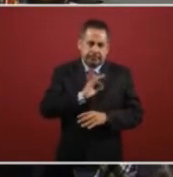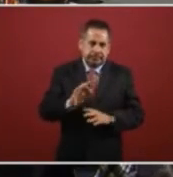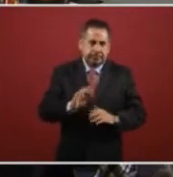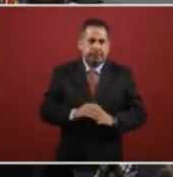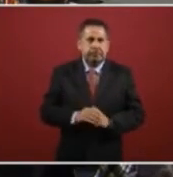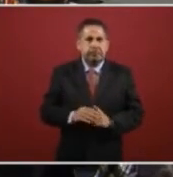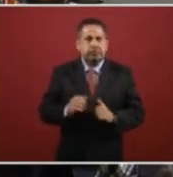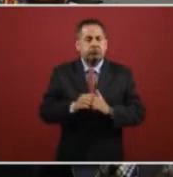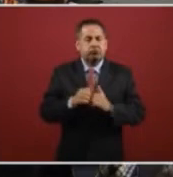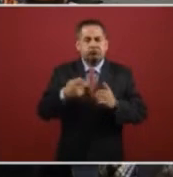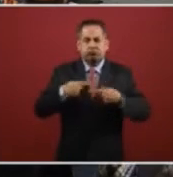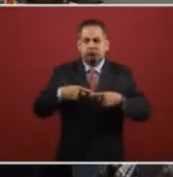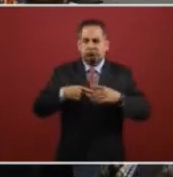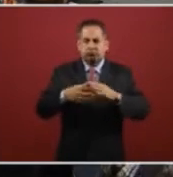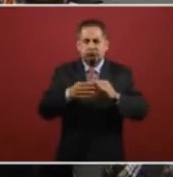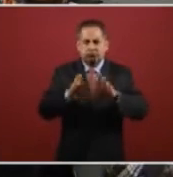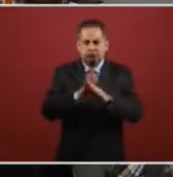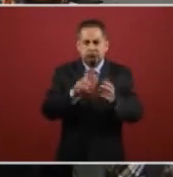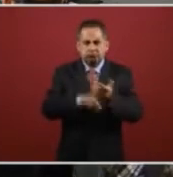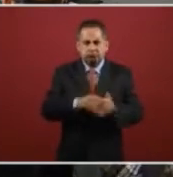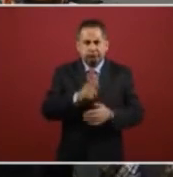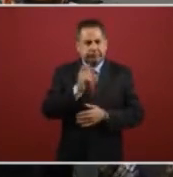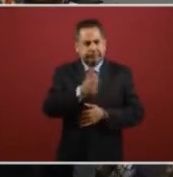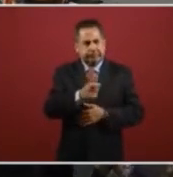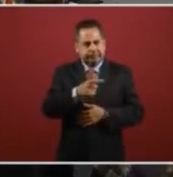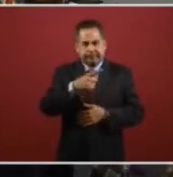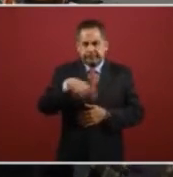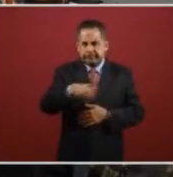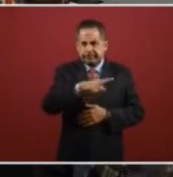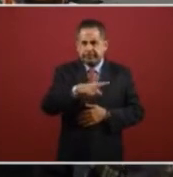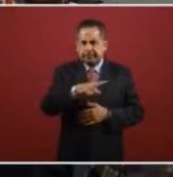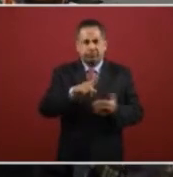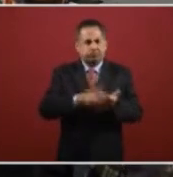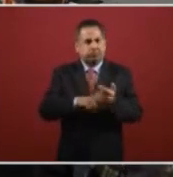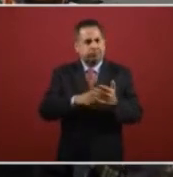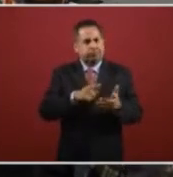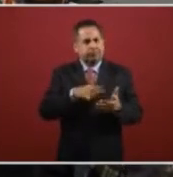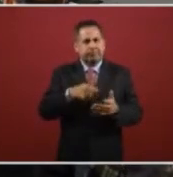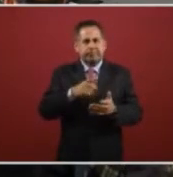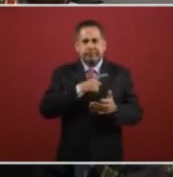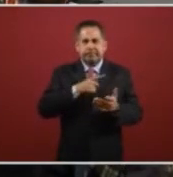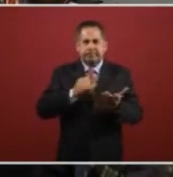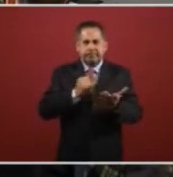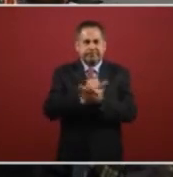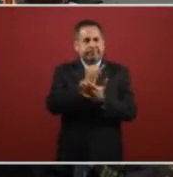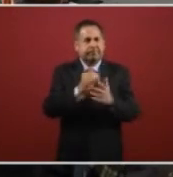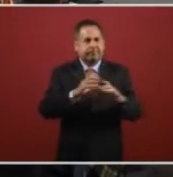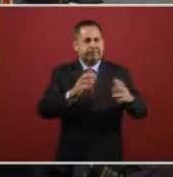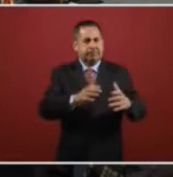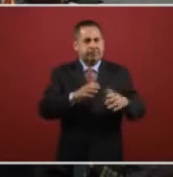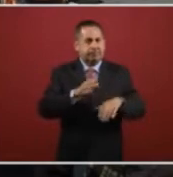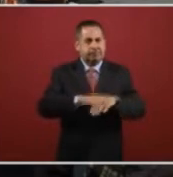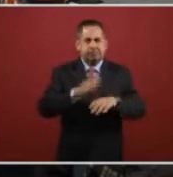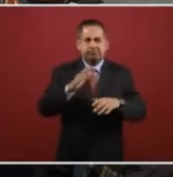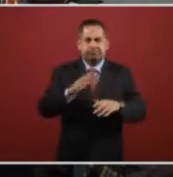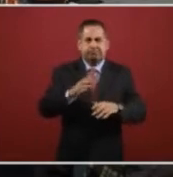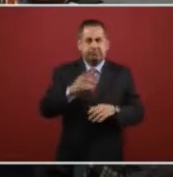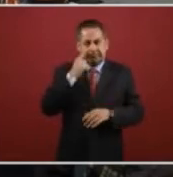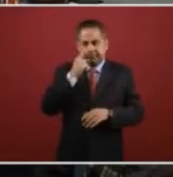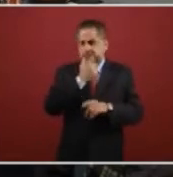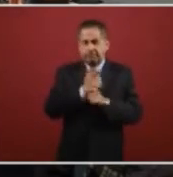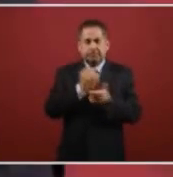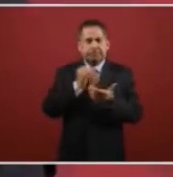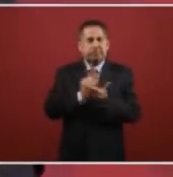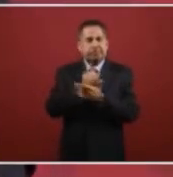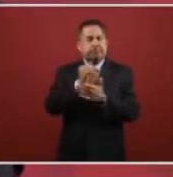friendship of the workers, and that it be they that decide in a democratic